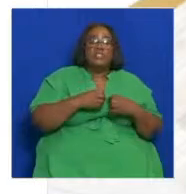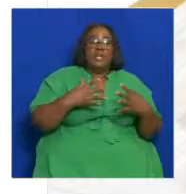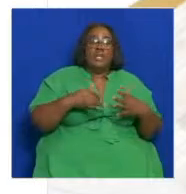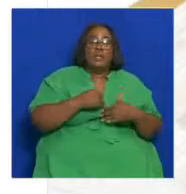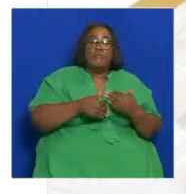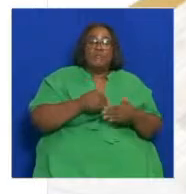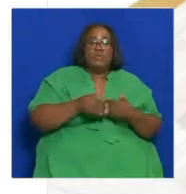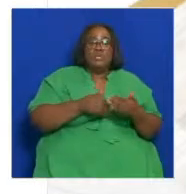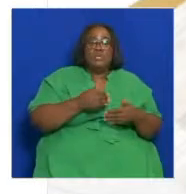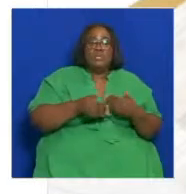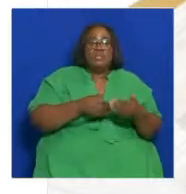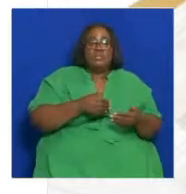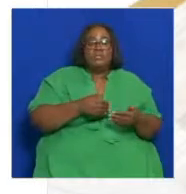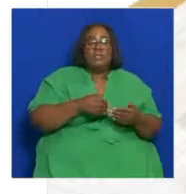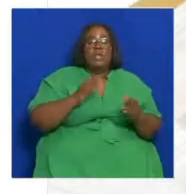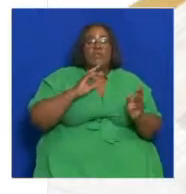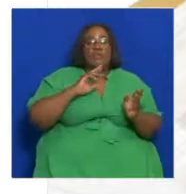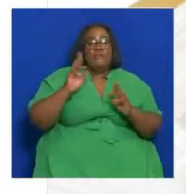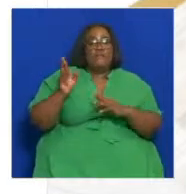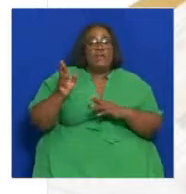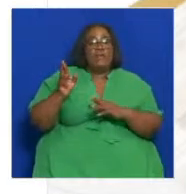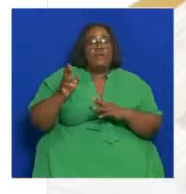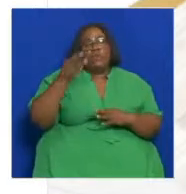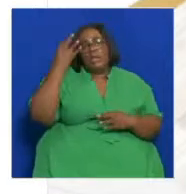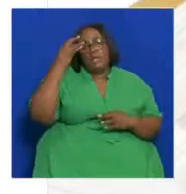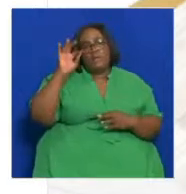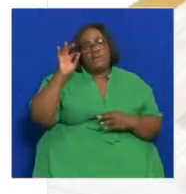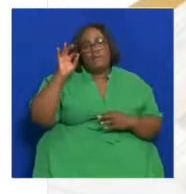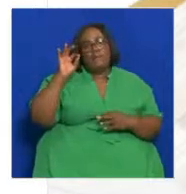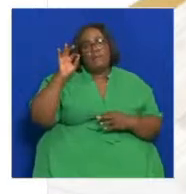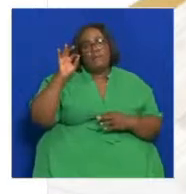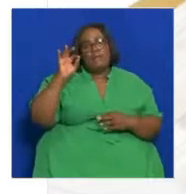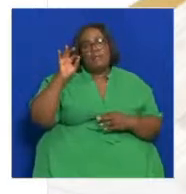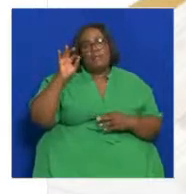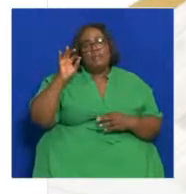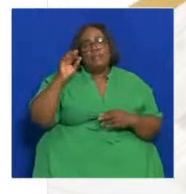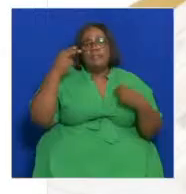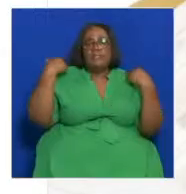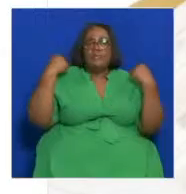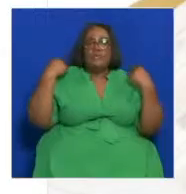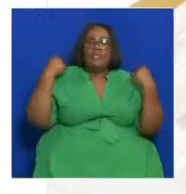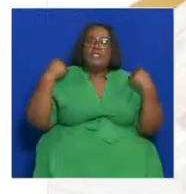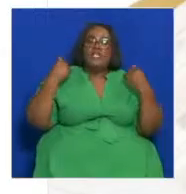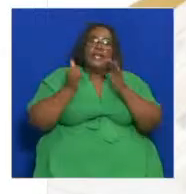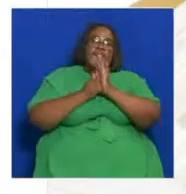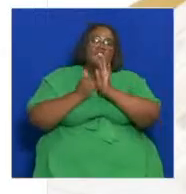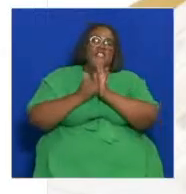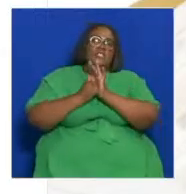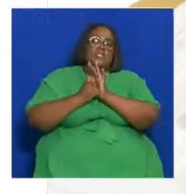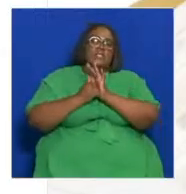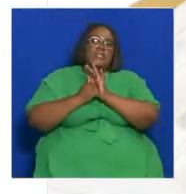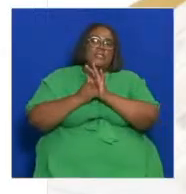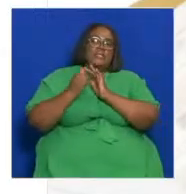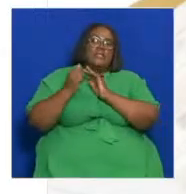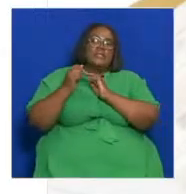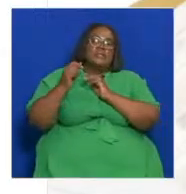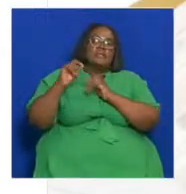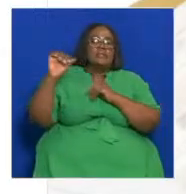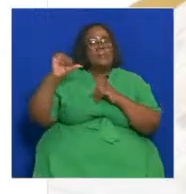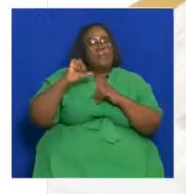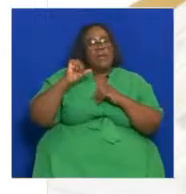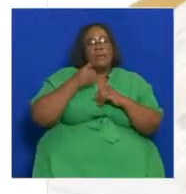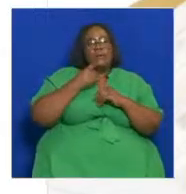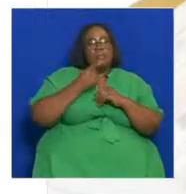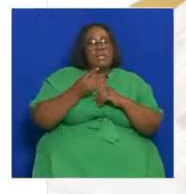Agency, but then reverted to us to say the State Security Agency does not conduct polygraph